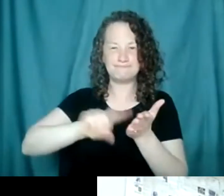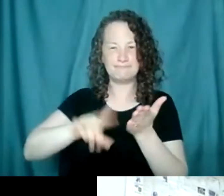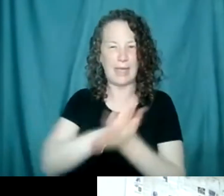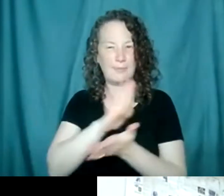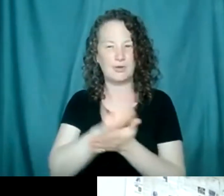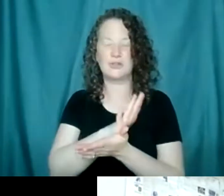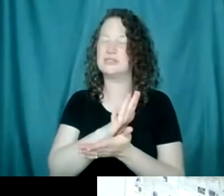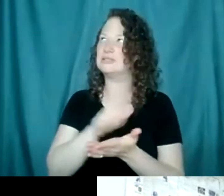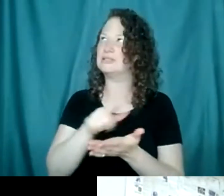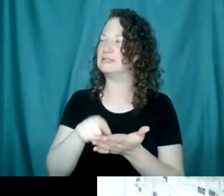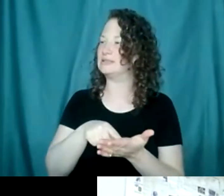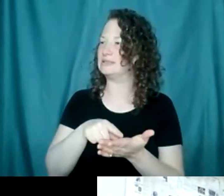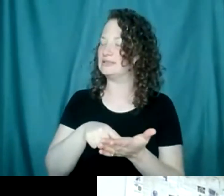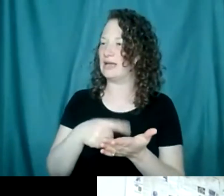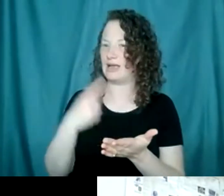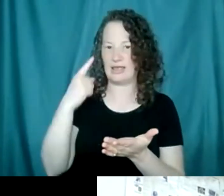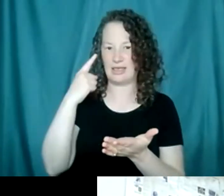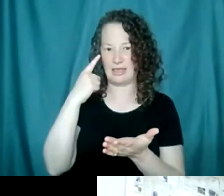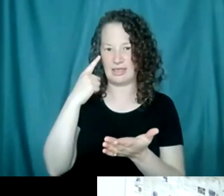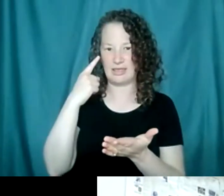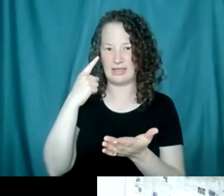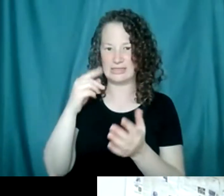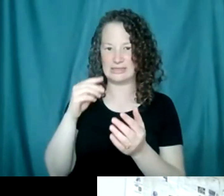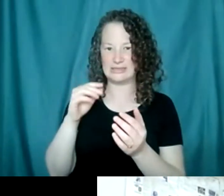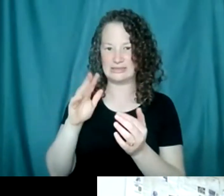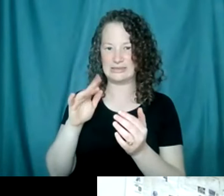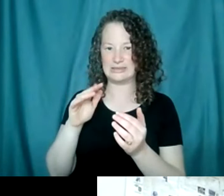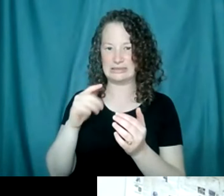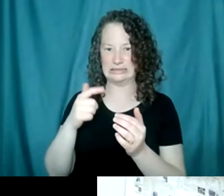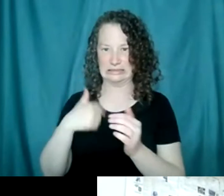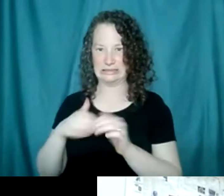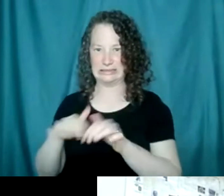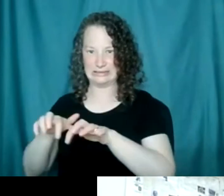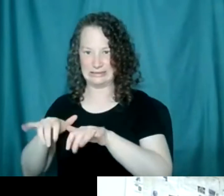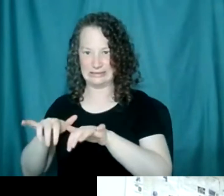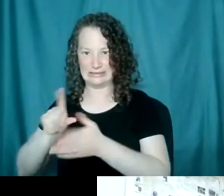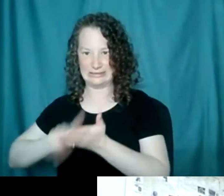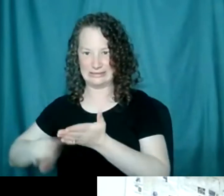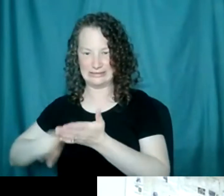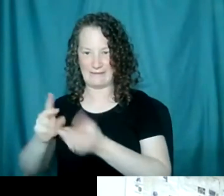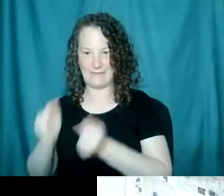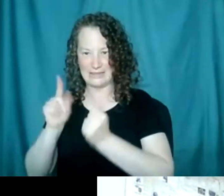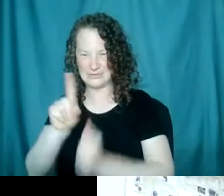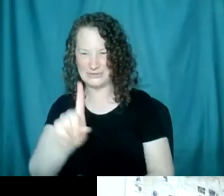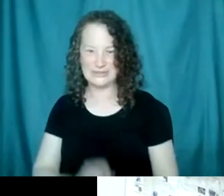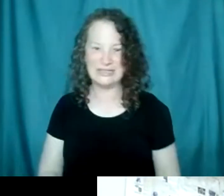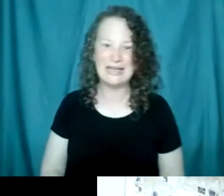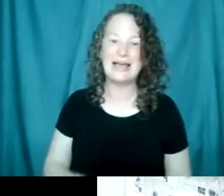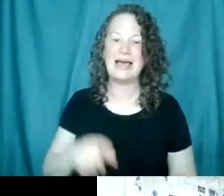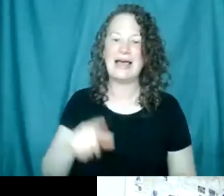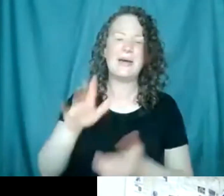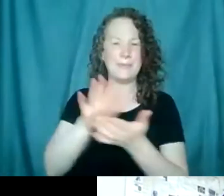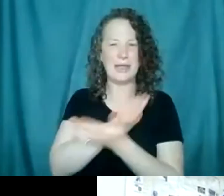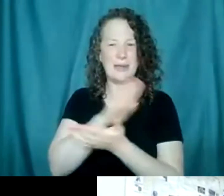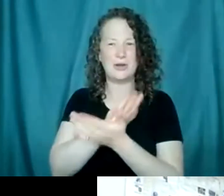I believe it came out, and maybe I can do a quick Google search right here. It's a